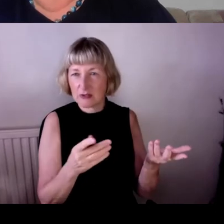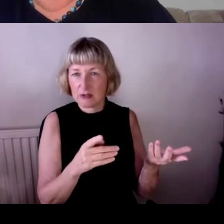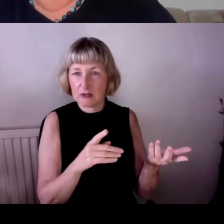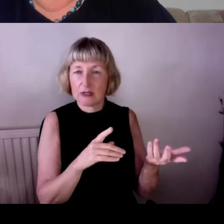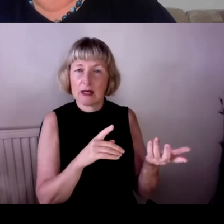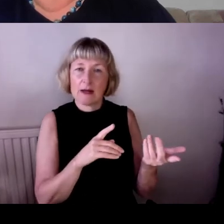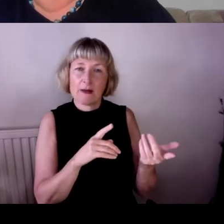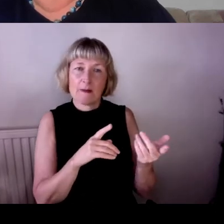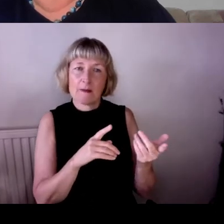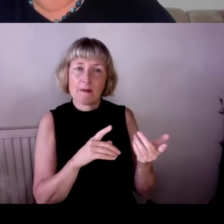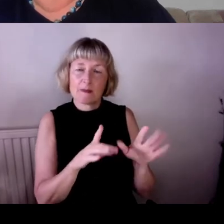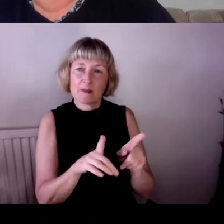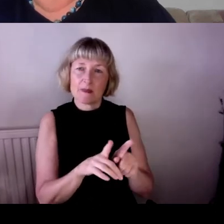taught,